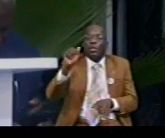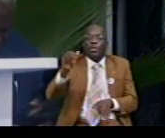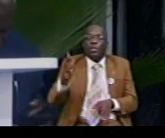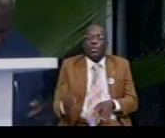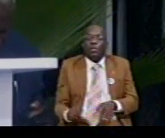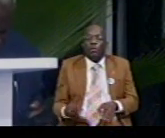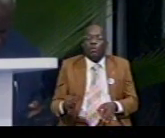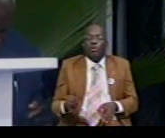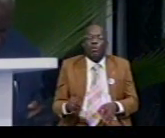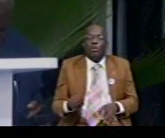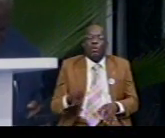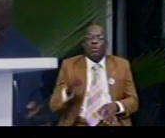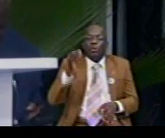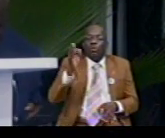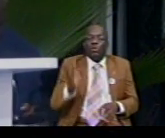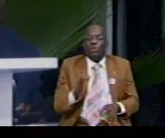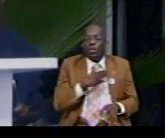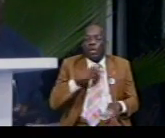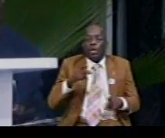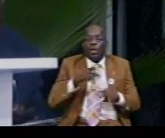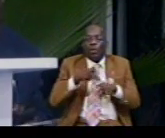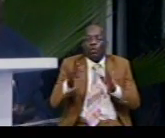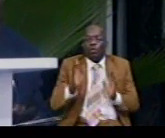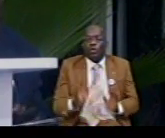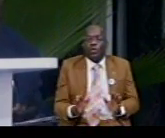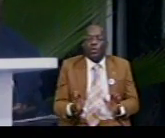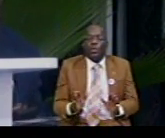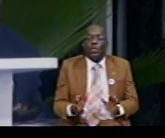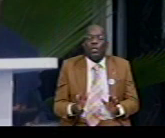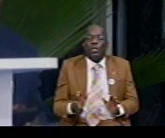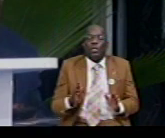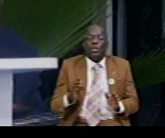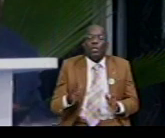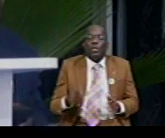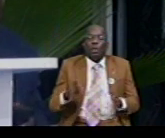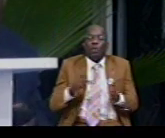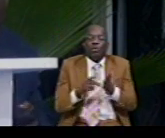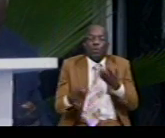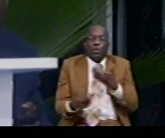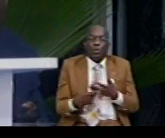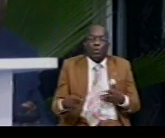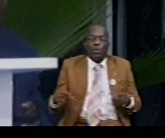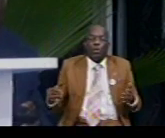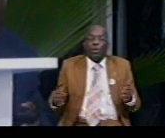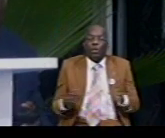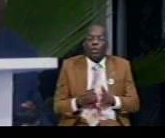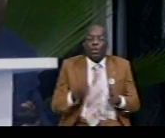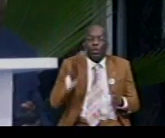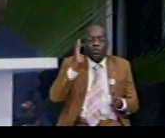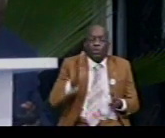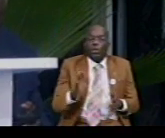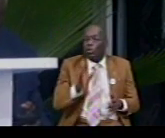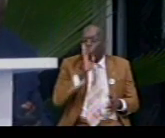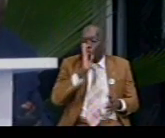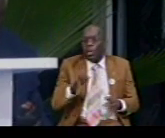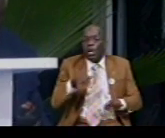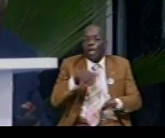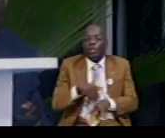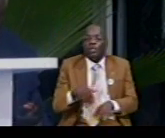conference. It will be holding in Dr. Obi Wale International Conference Center,